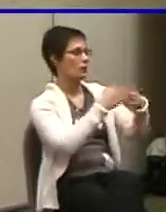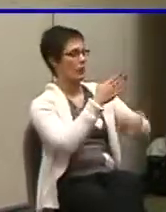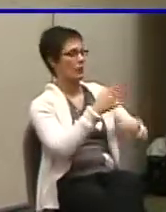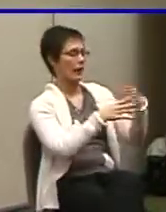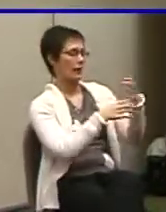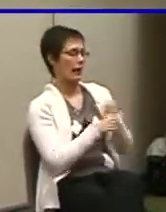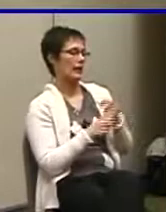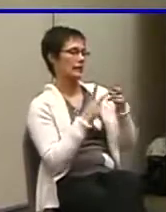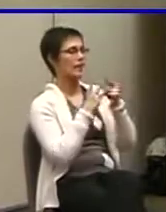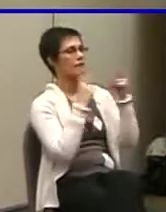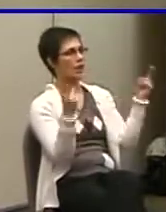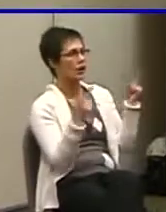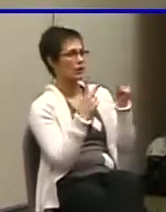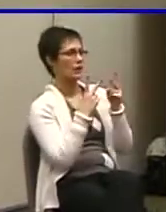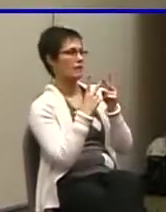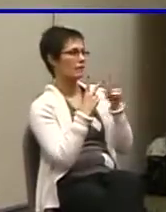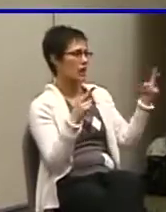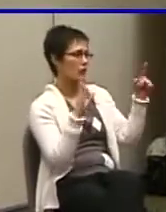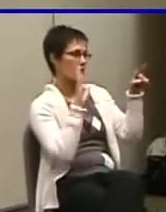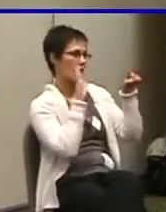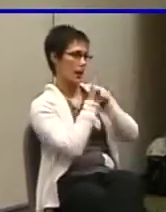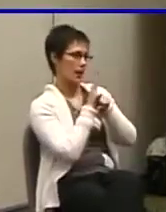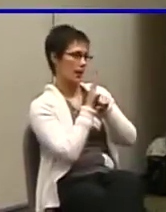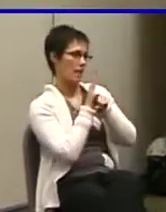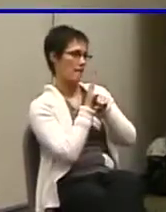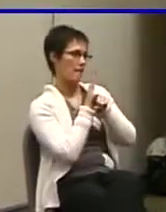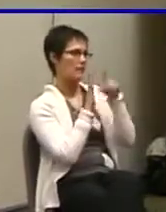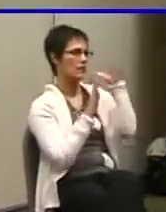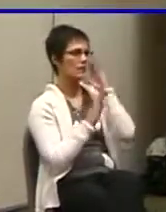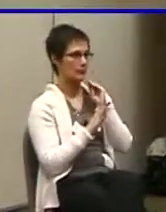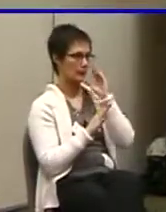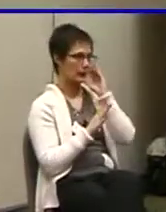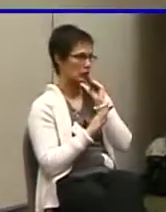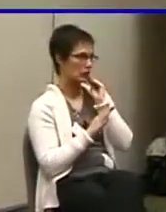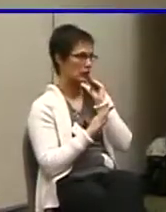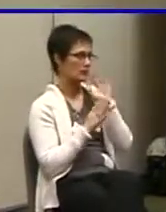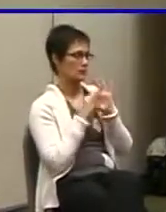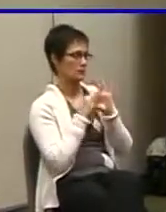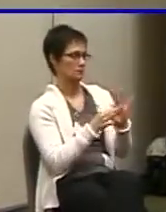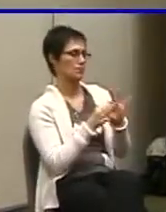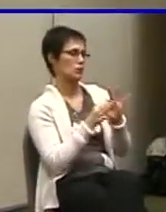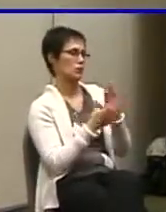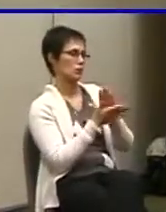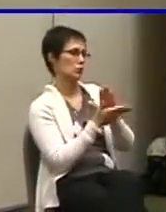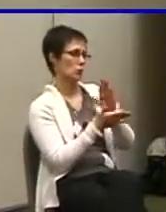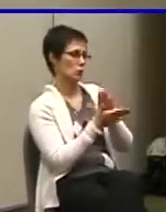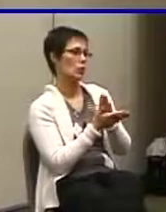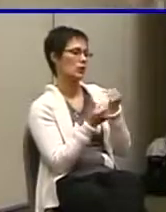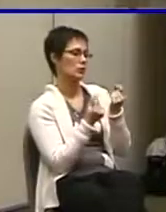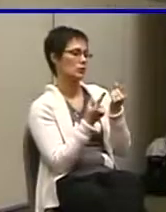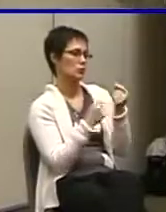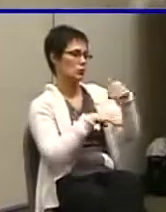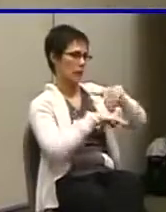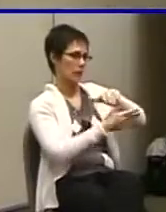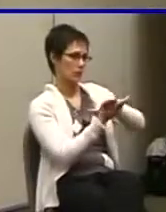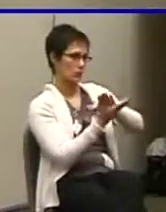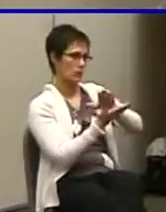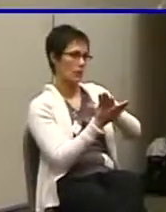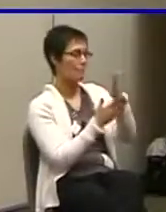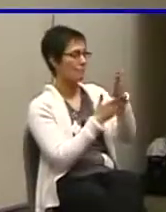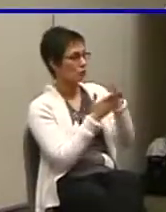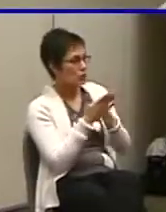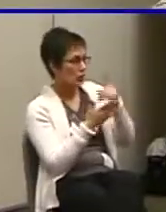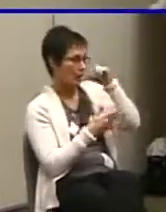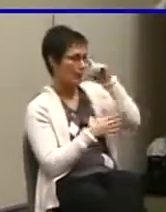is a very, very negative experience in terms of what they're supposed to be doing. Partially because